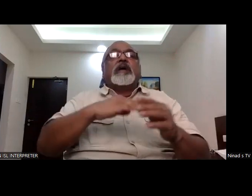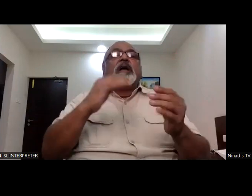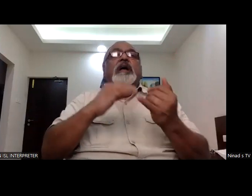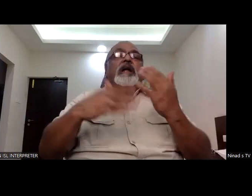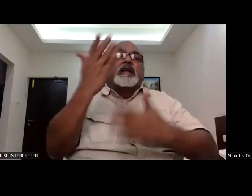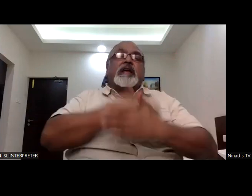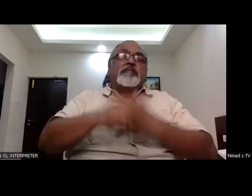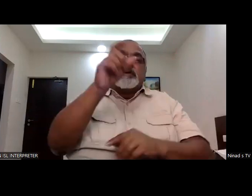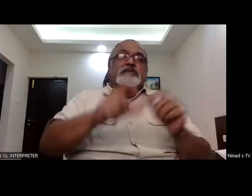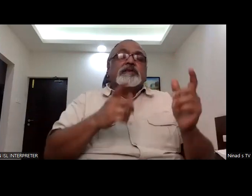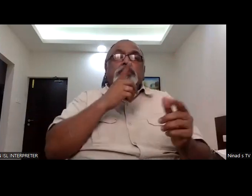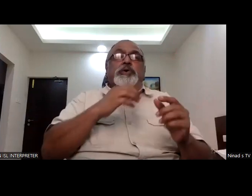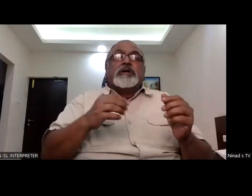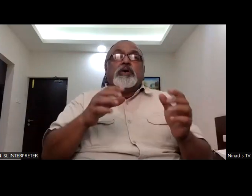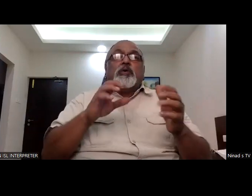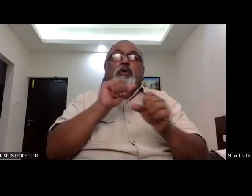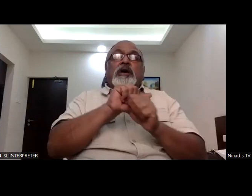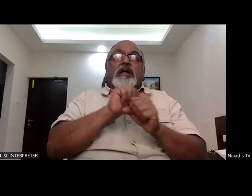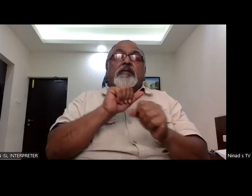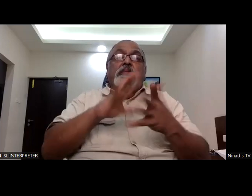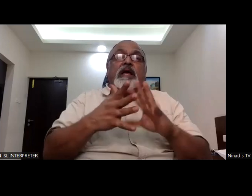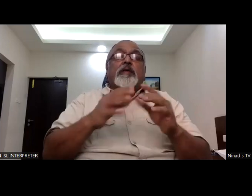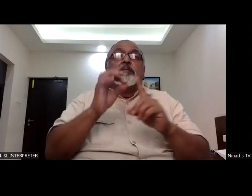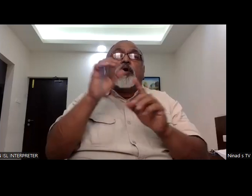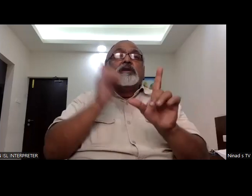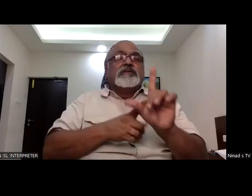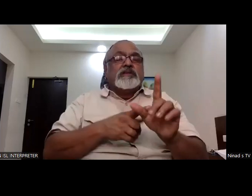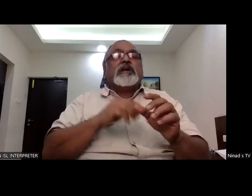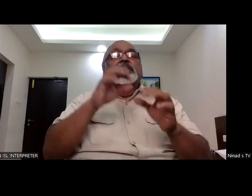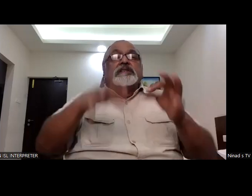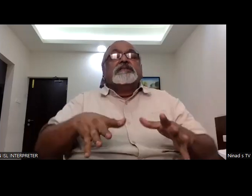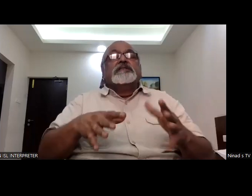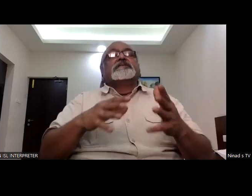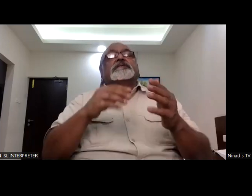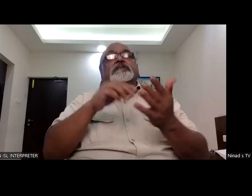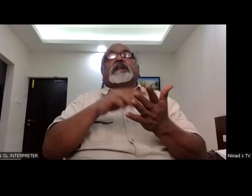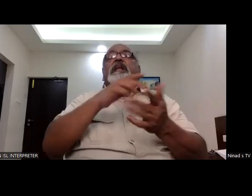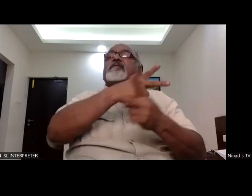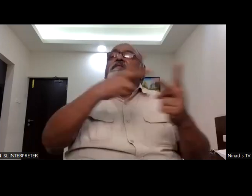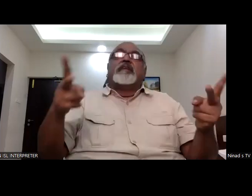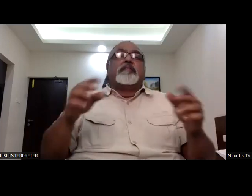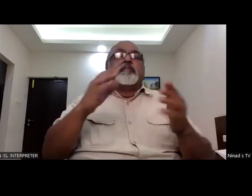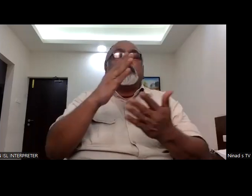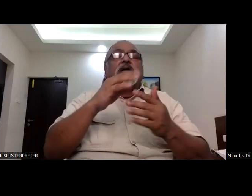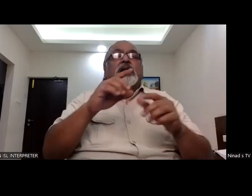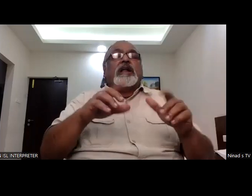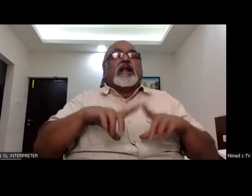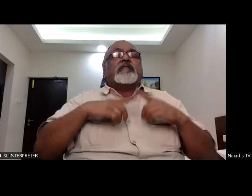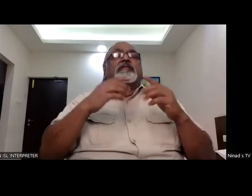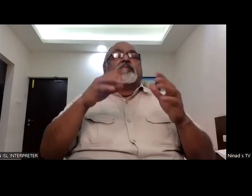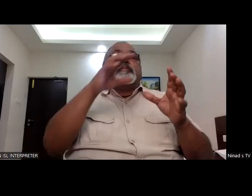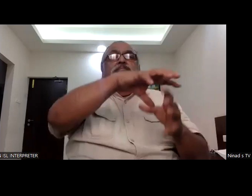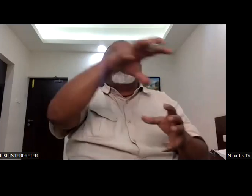day-to-day lives that usually we see in families. Whenever the child is born with